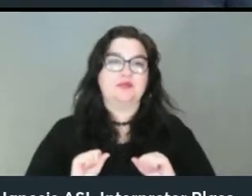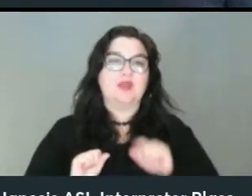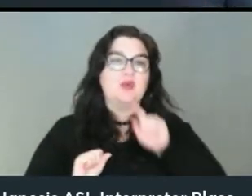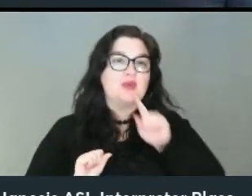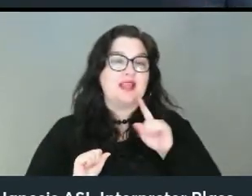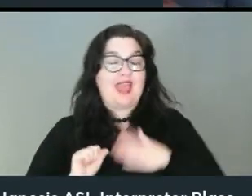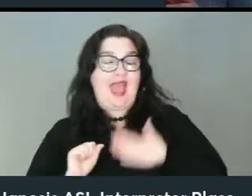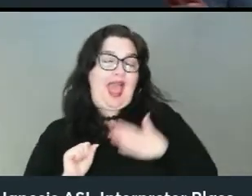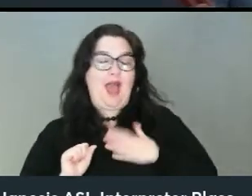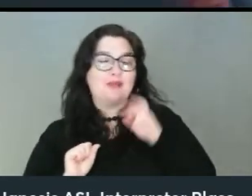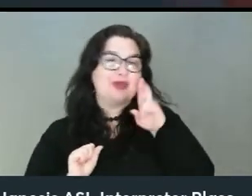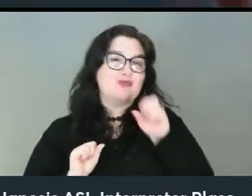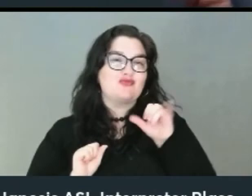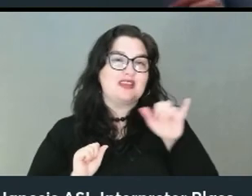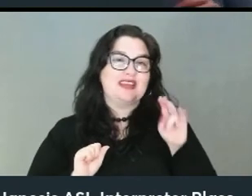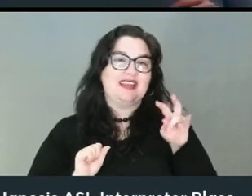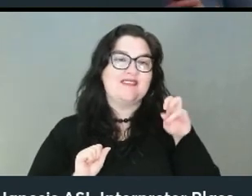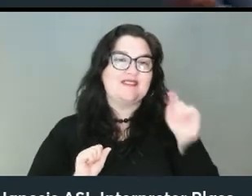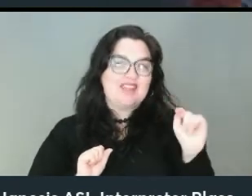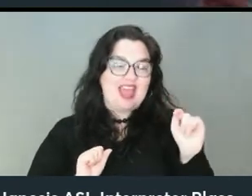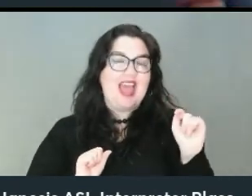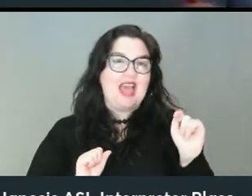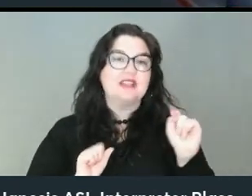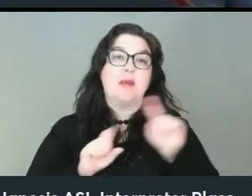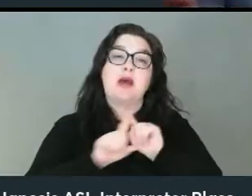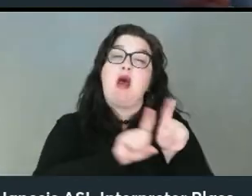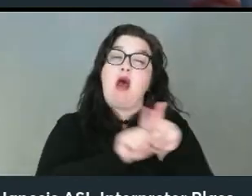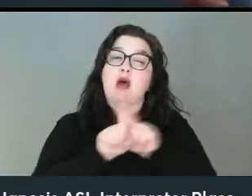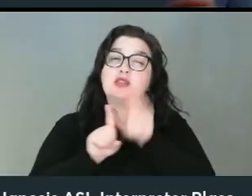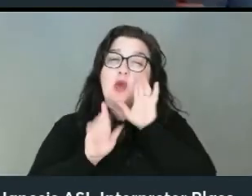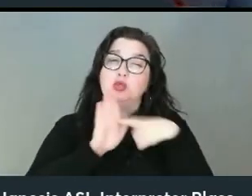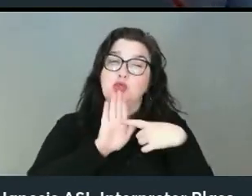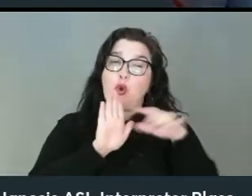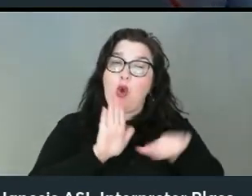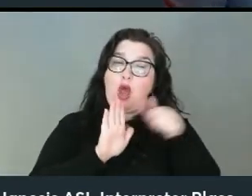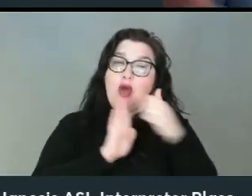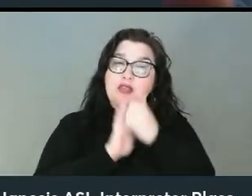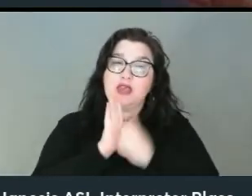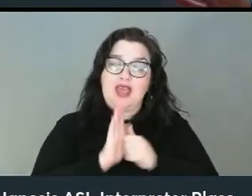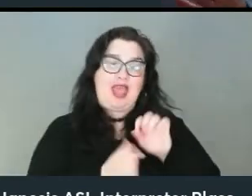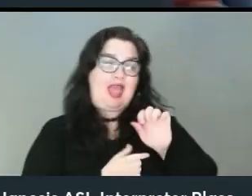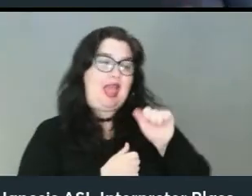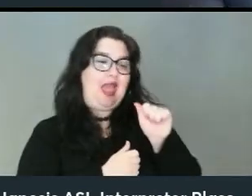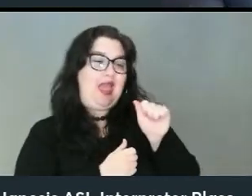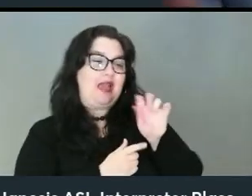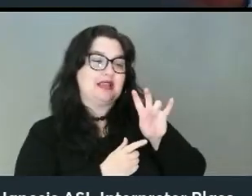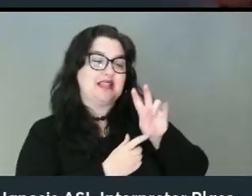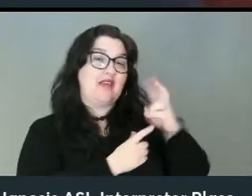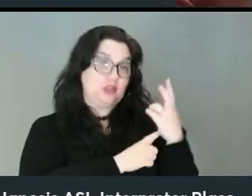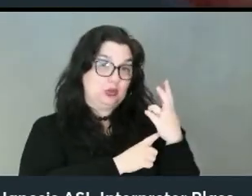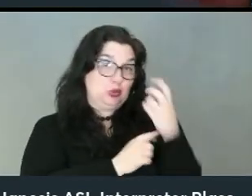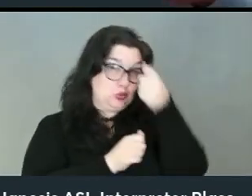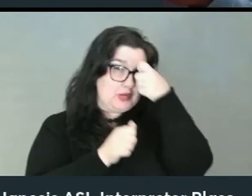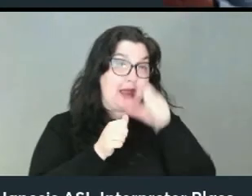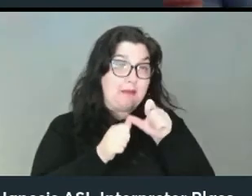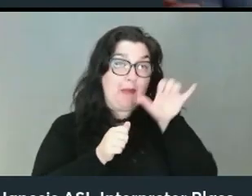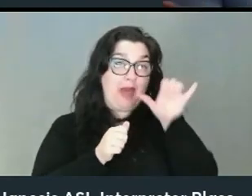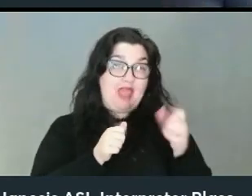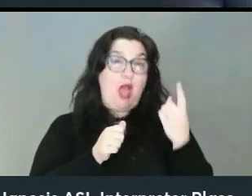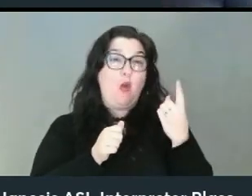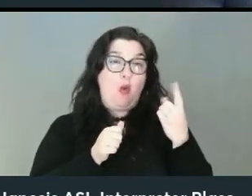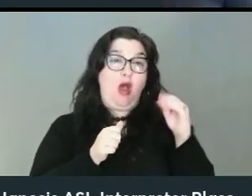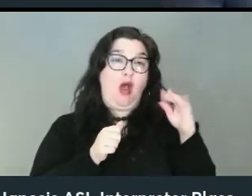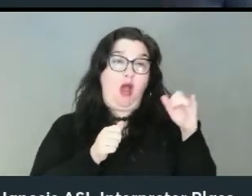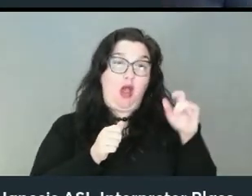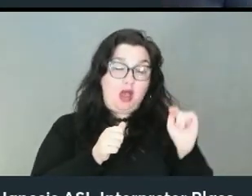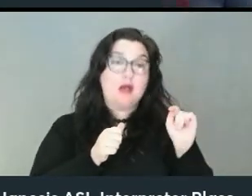But let me also do that from the other account. This is the other account, that A72 account that wrote the object there, that the ACL on the object says they